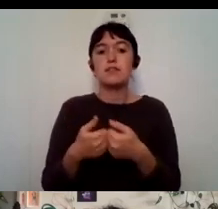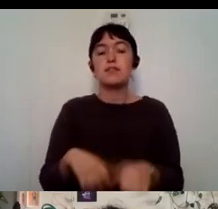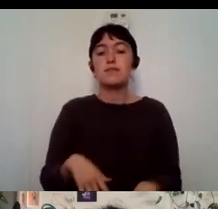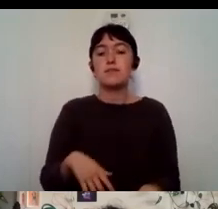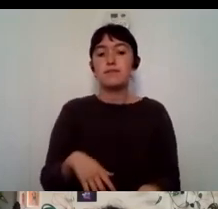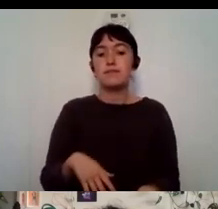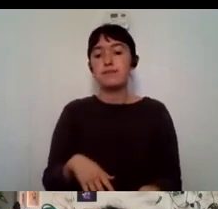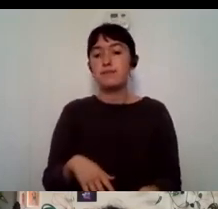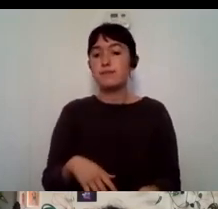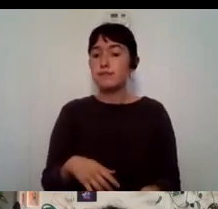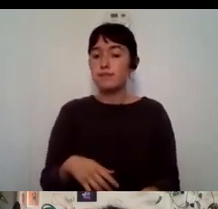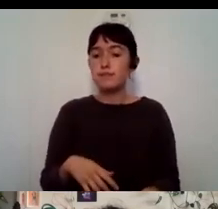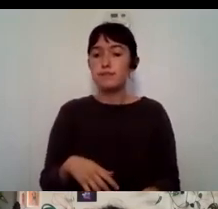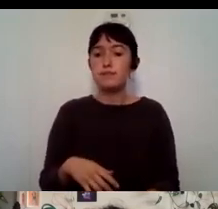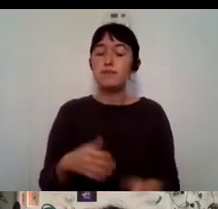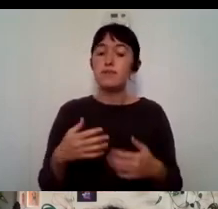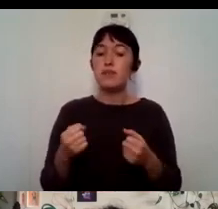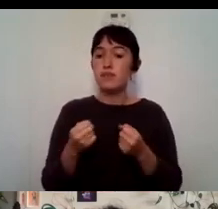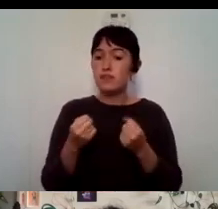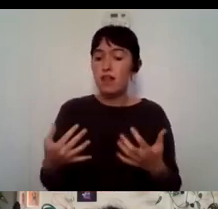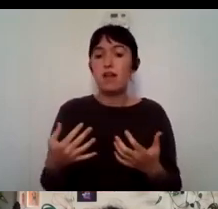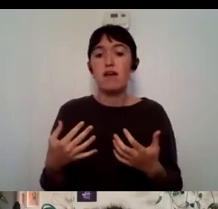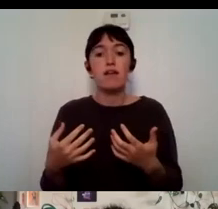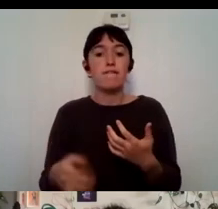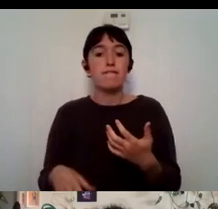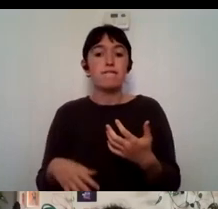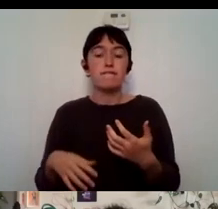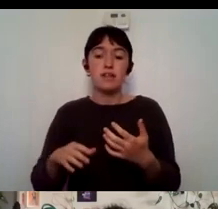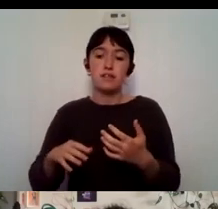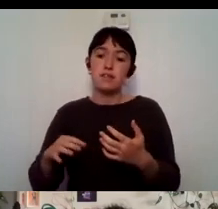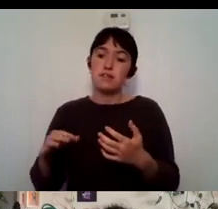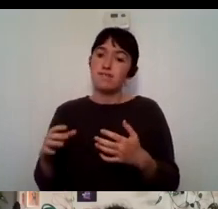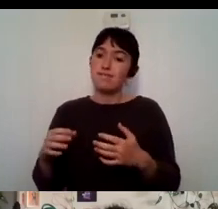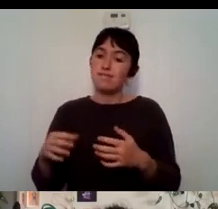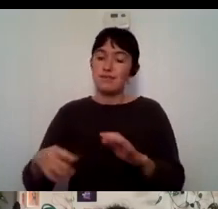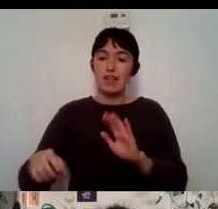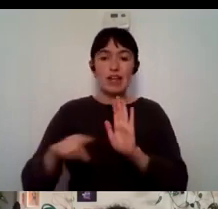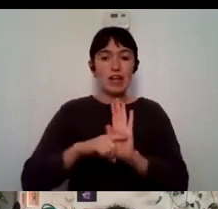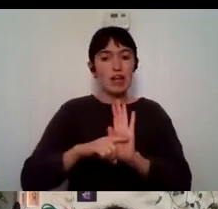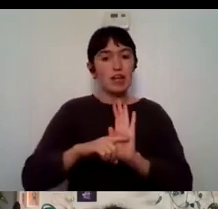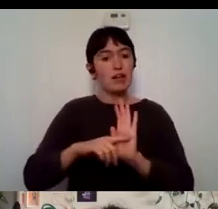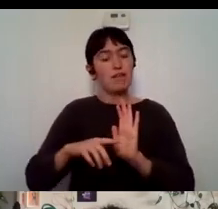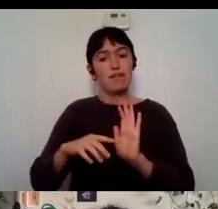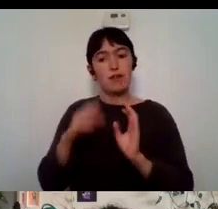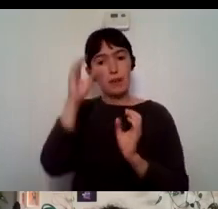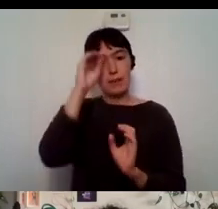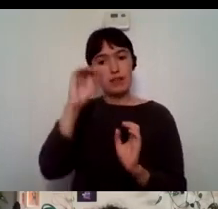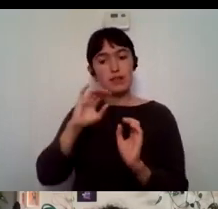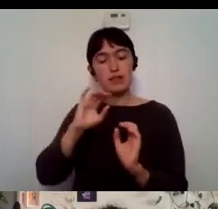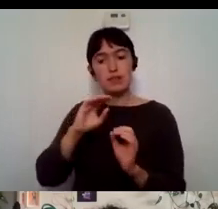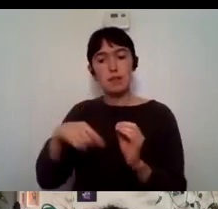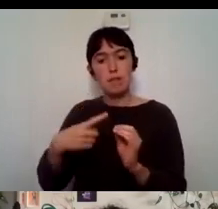lots of pushback against things like loot crates, for example, in games, those things that you have to pay for to be